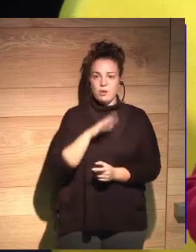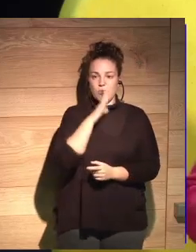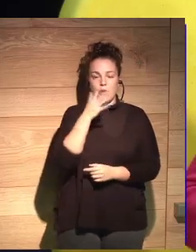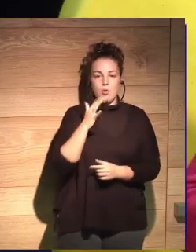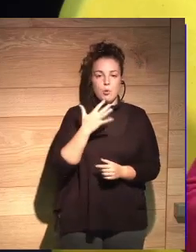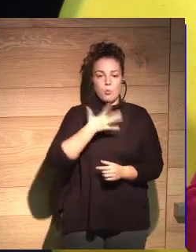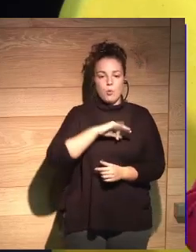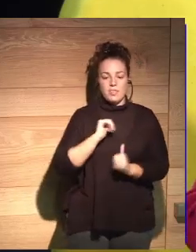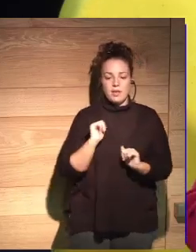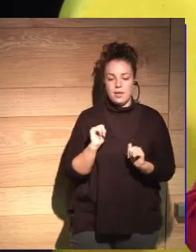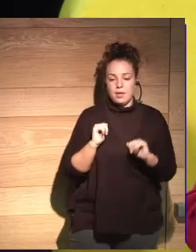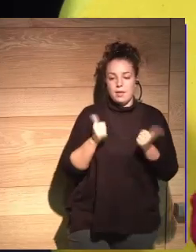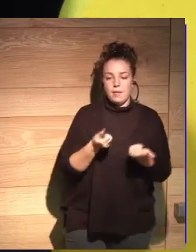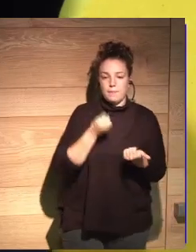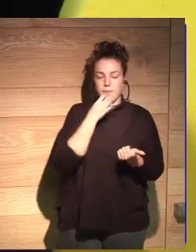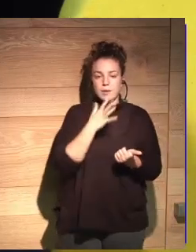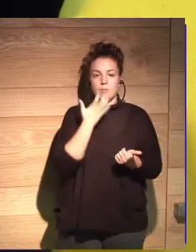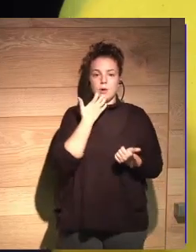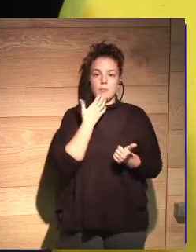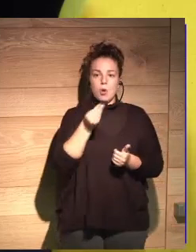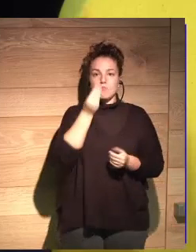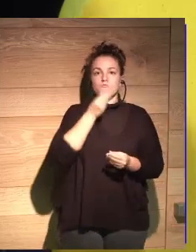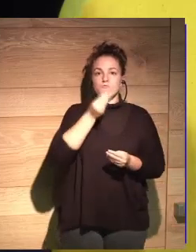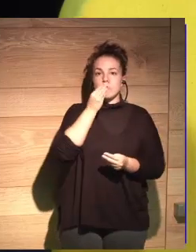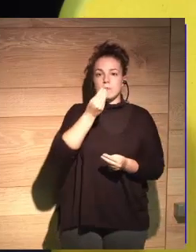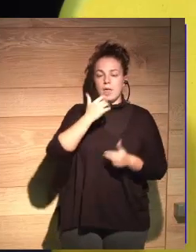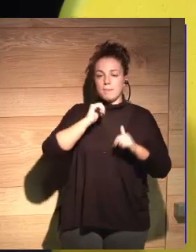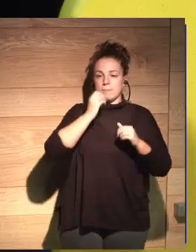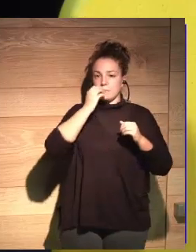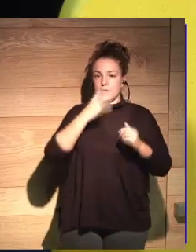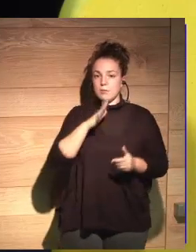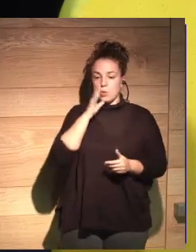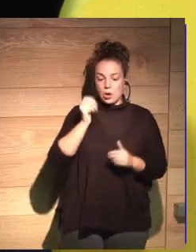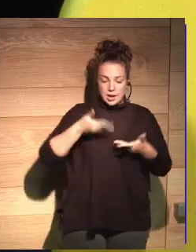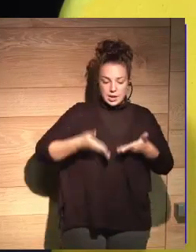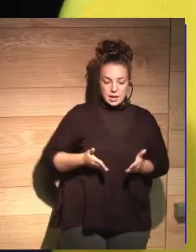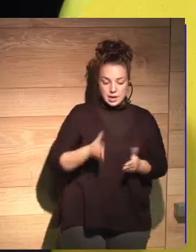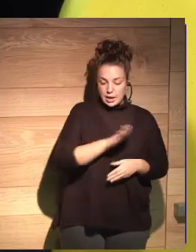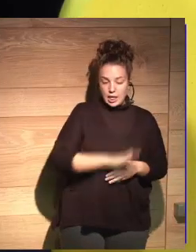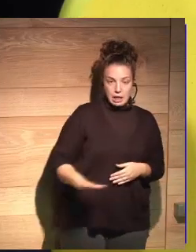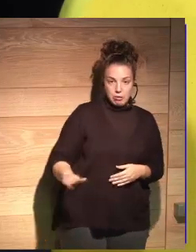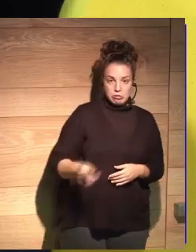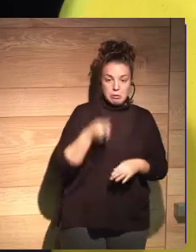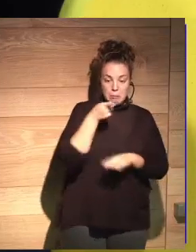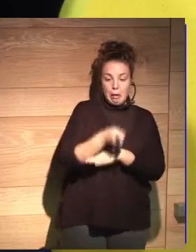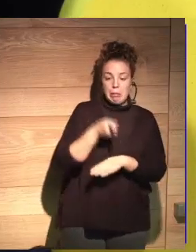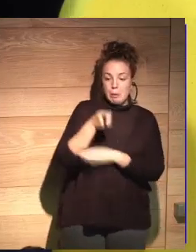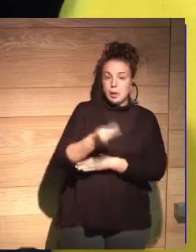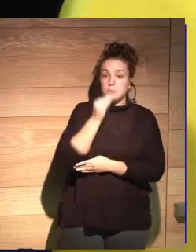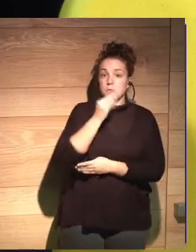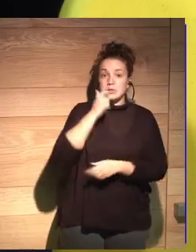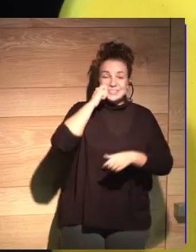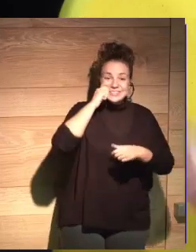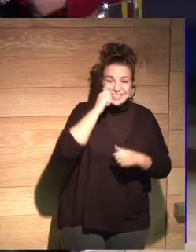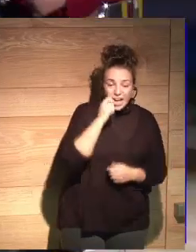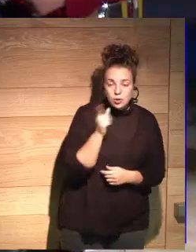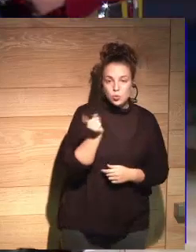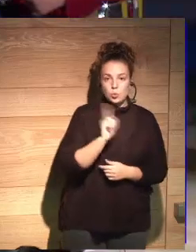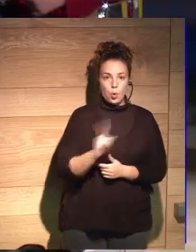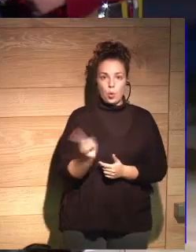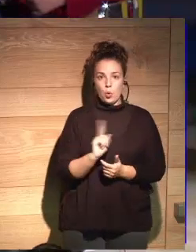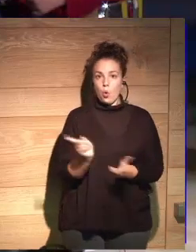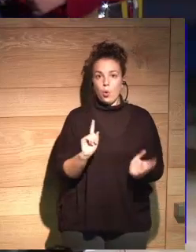kids. That's not an imposition of the kids, forcing them to eat healthy food. We just know that, yeah, that's generally going to be good for you no matter what your life